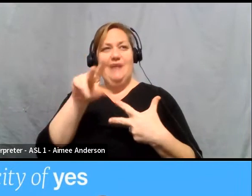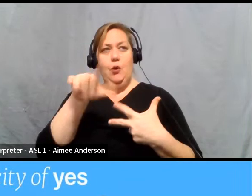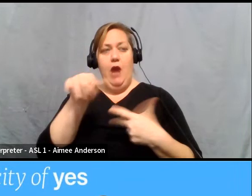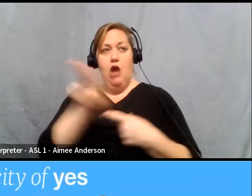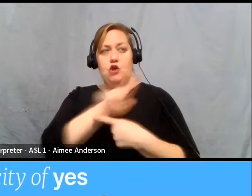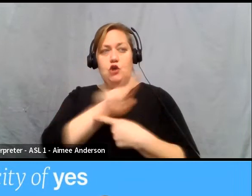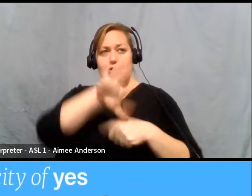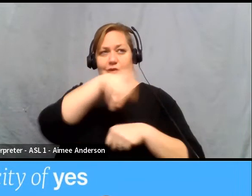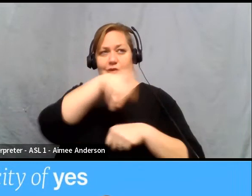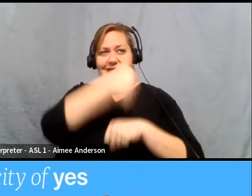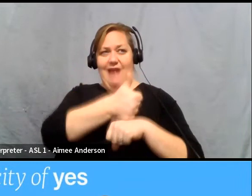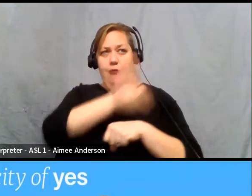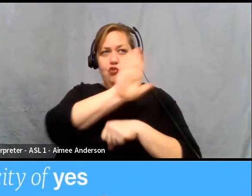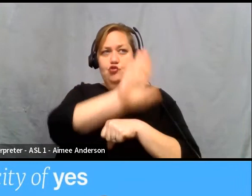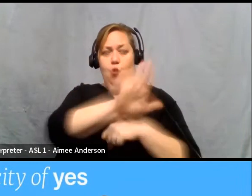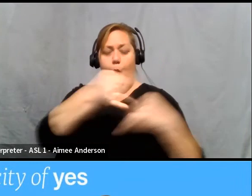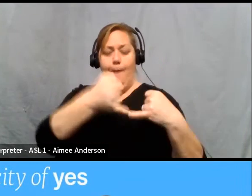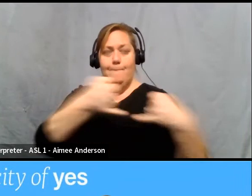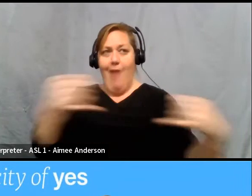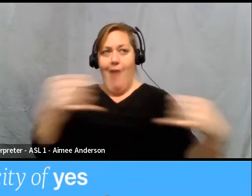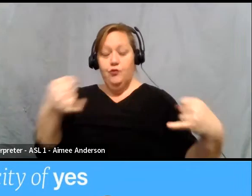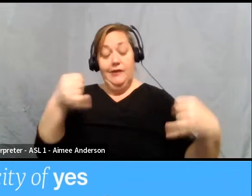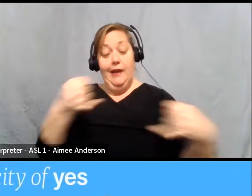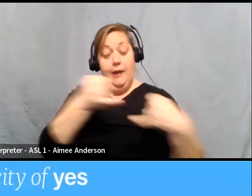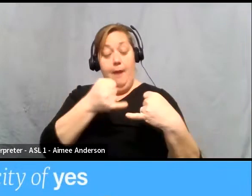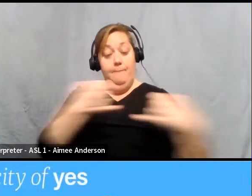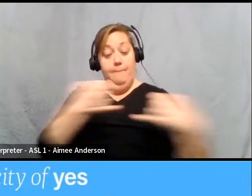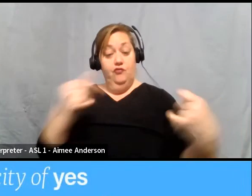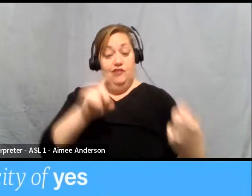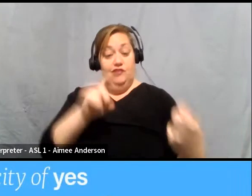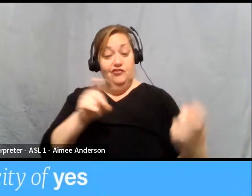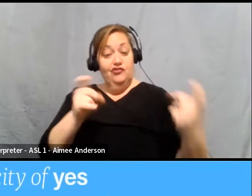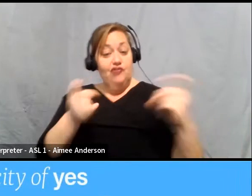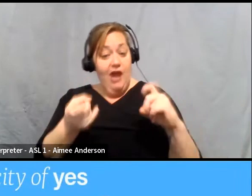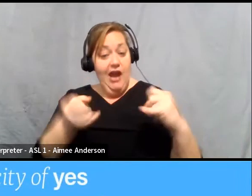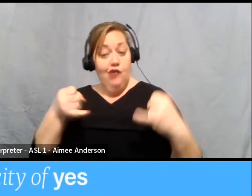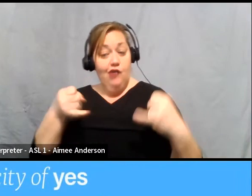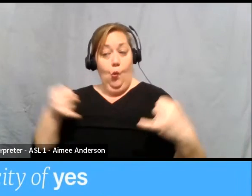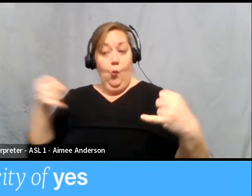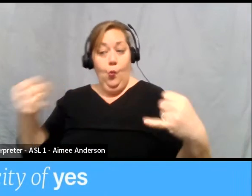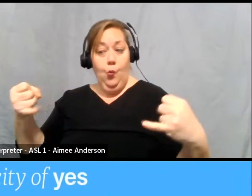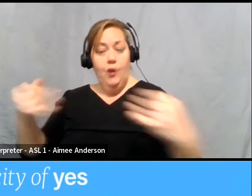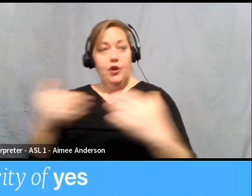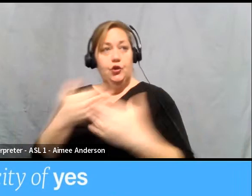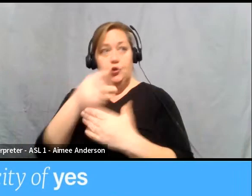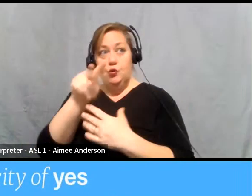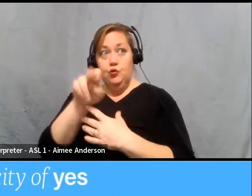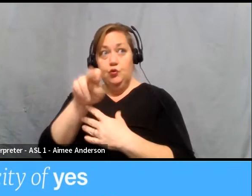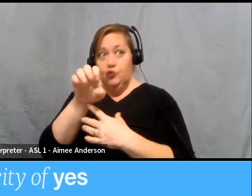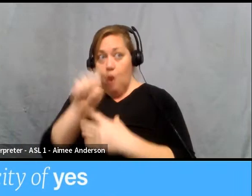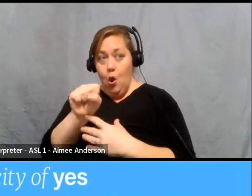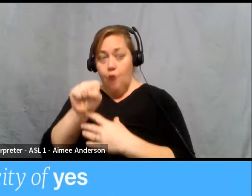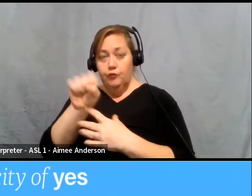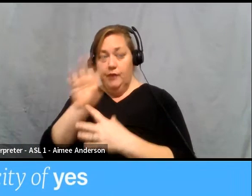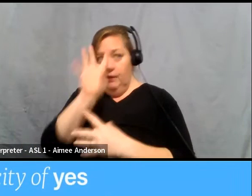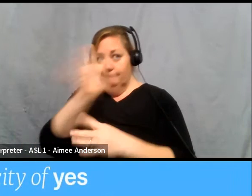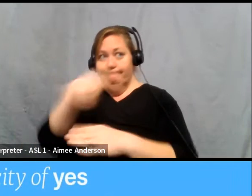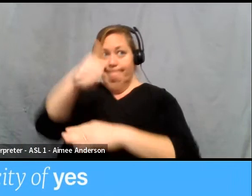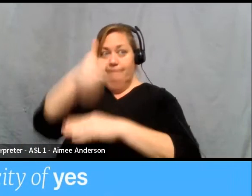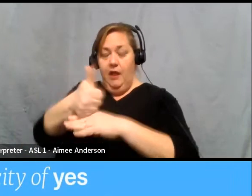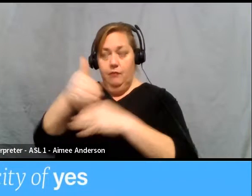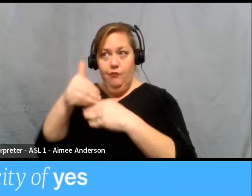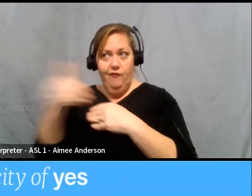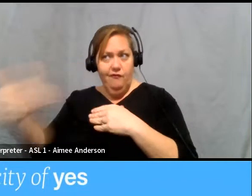development boundaries? Can the boundaries change, or might new zones be created moving forward? Then